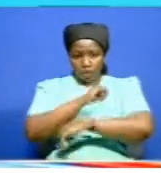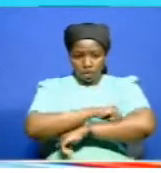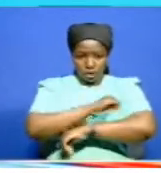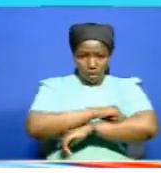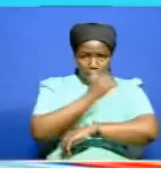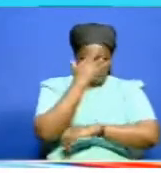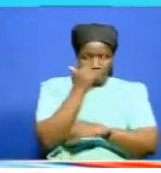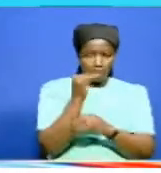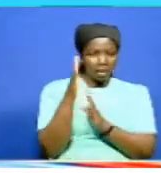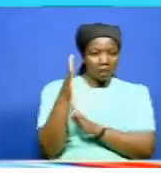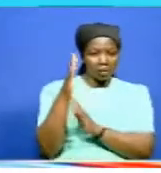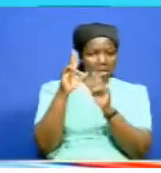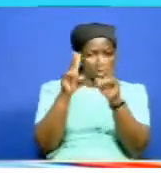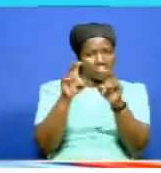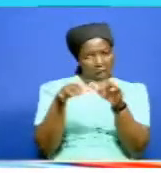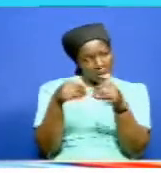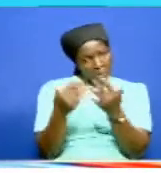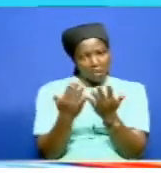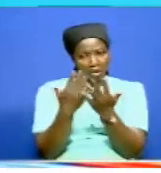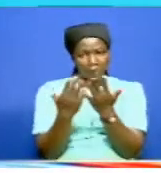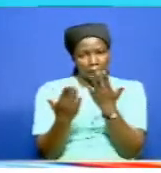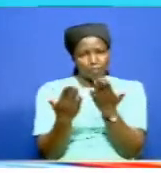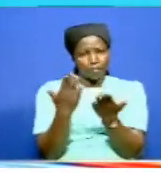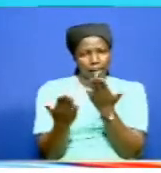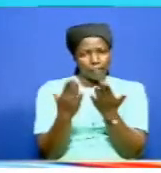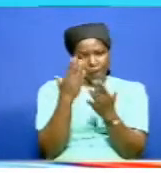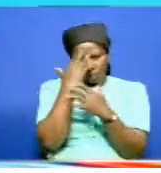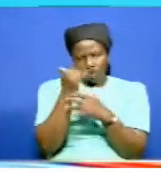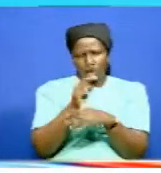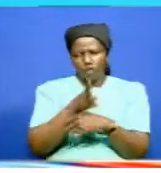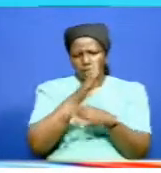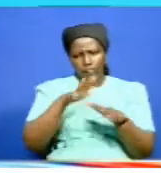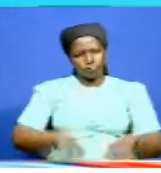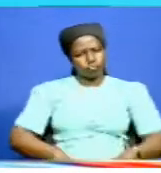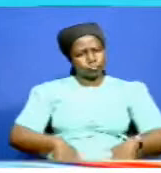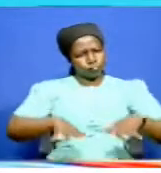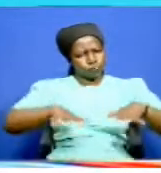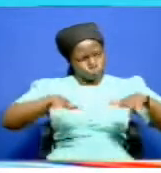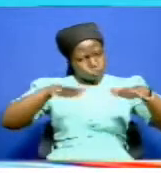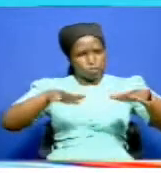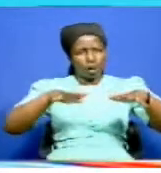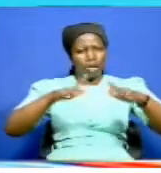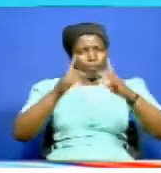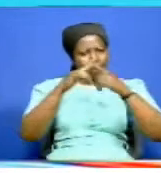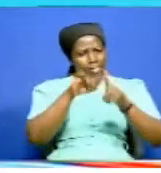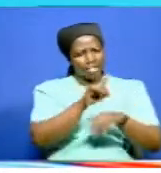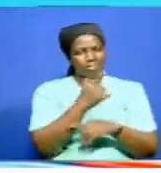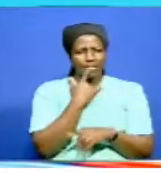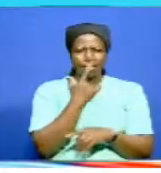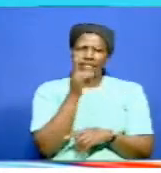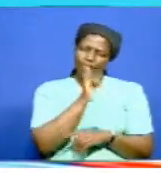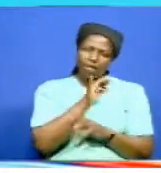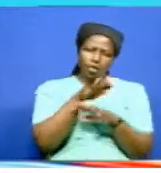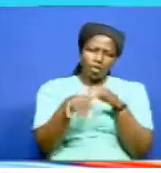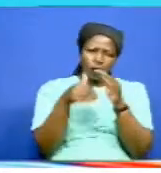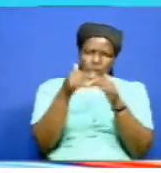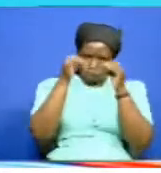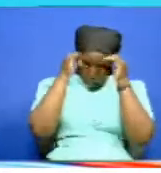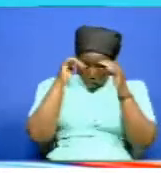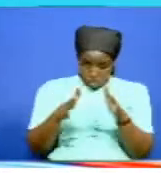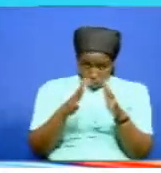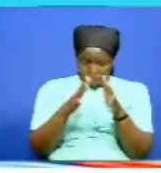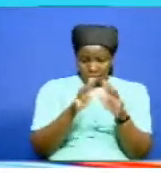either security issues or even because of floods and rising water levels. But he has said that all students